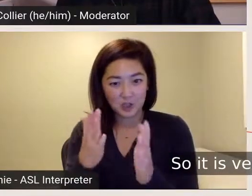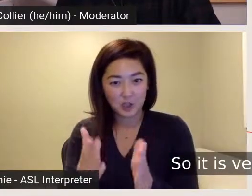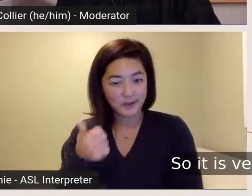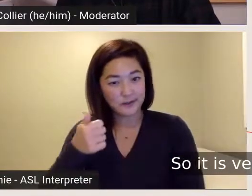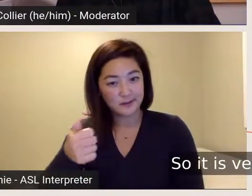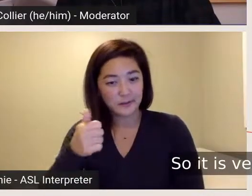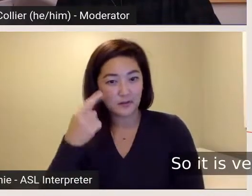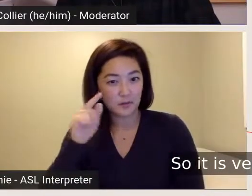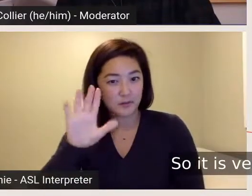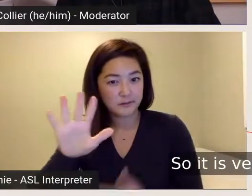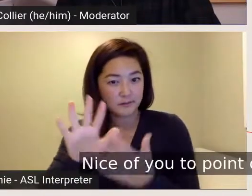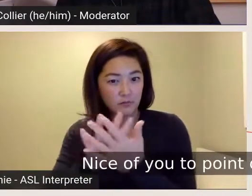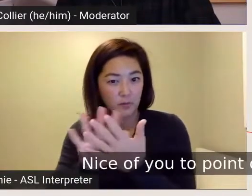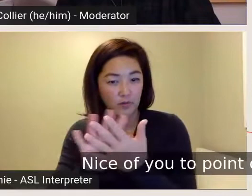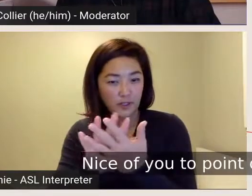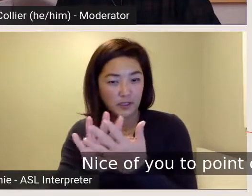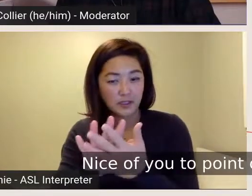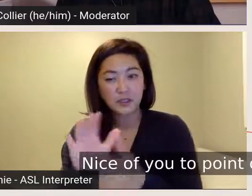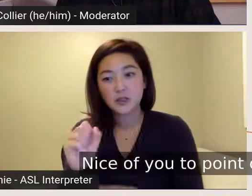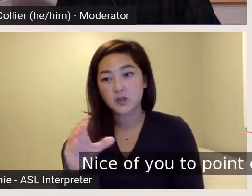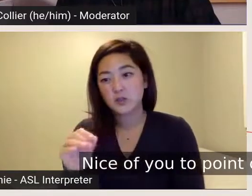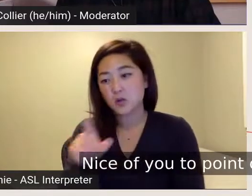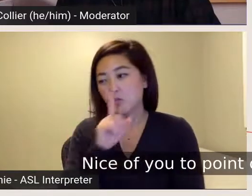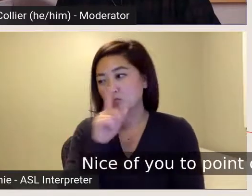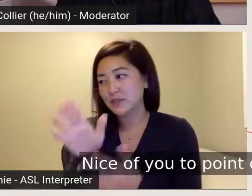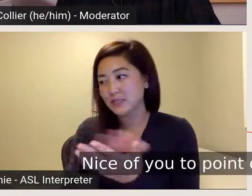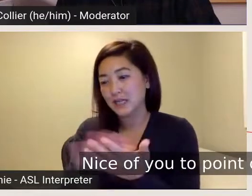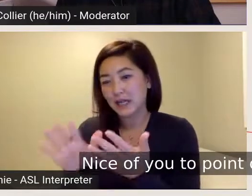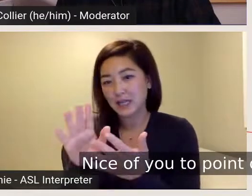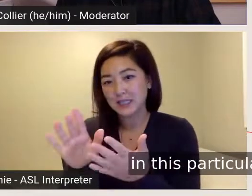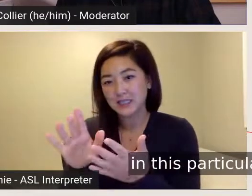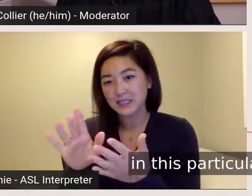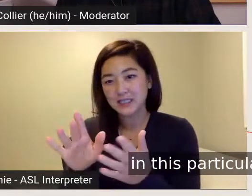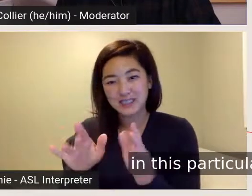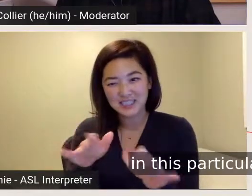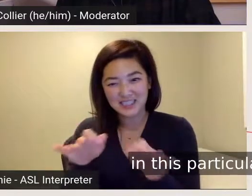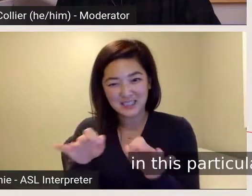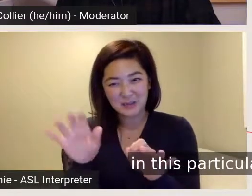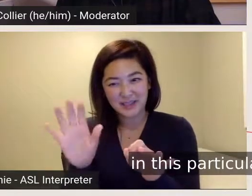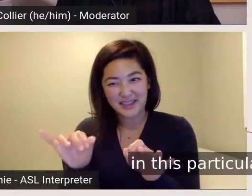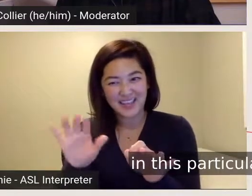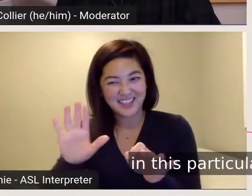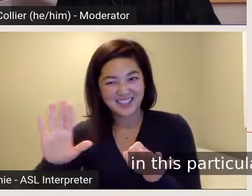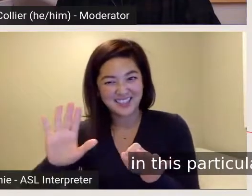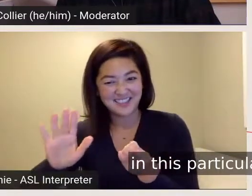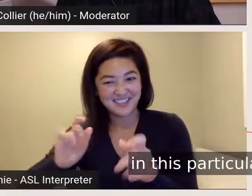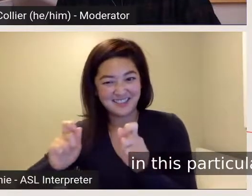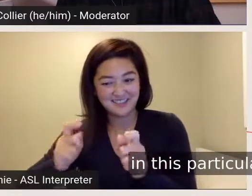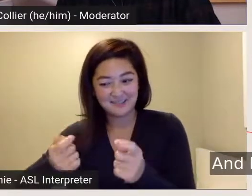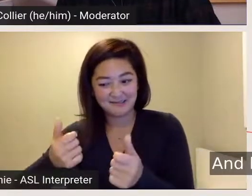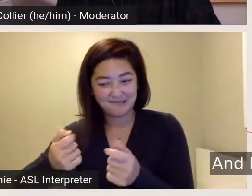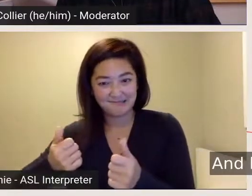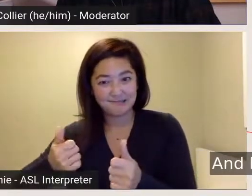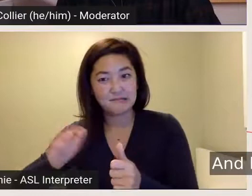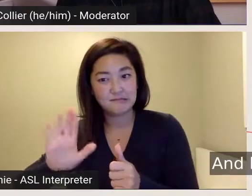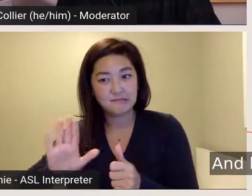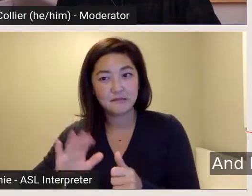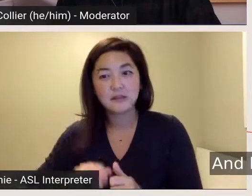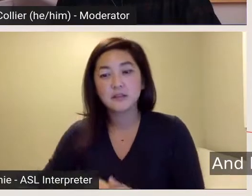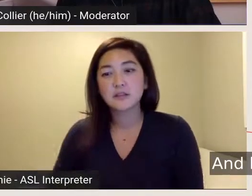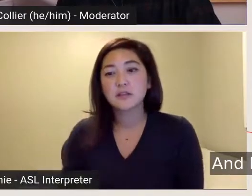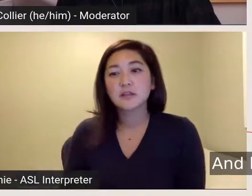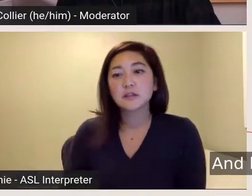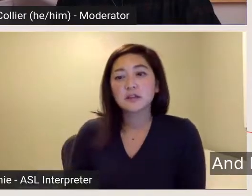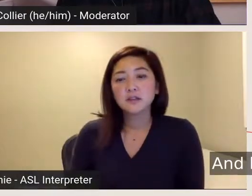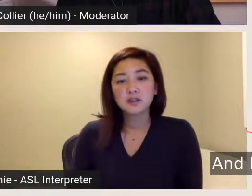it is very nice of you to point out about the editing in this particular film as well. And